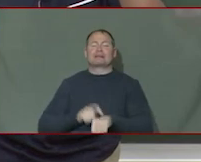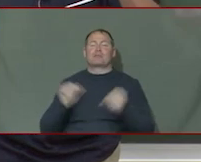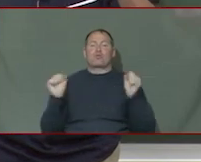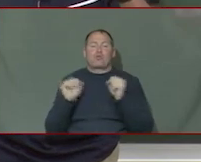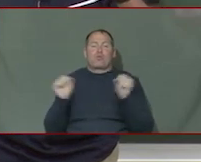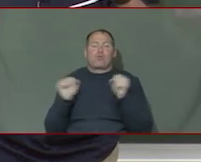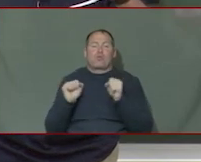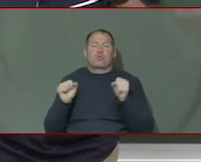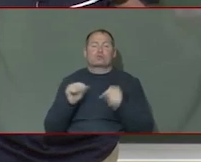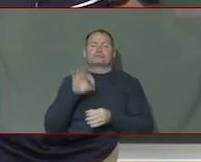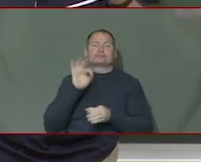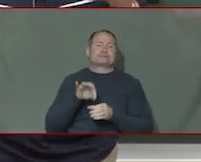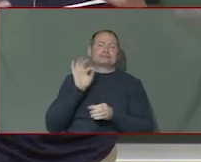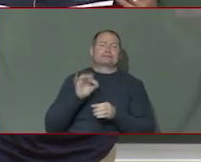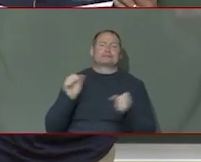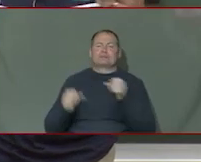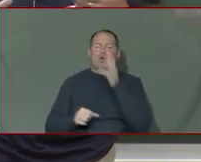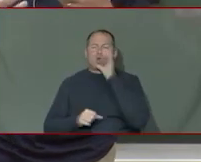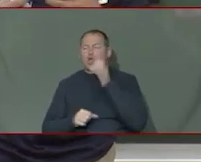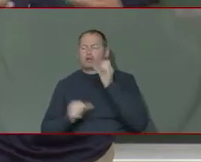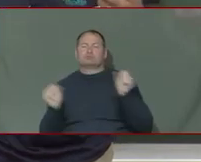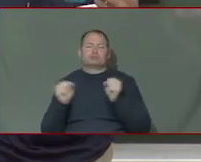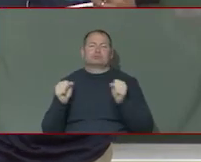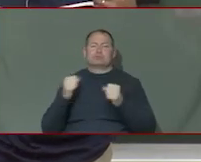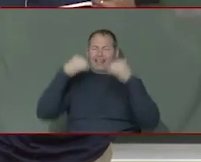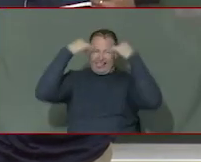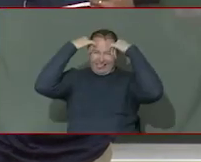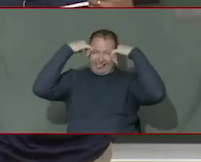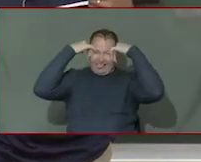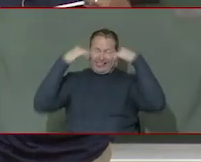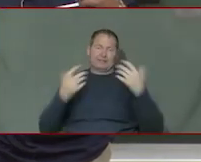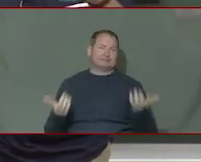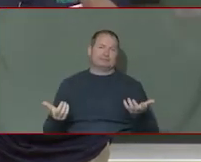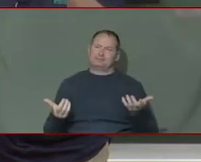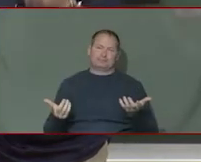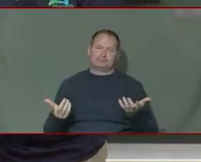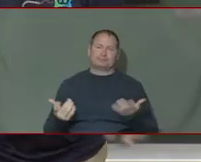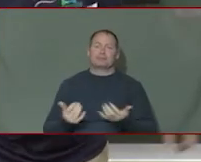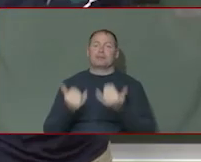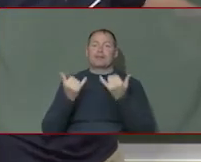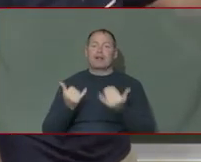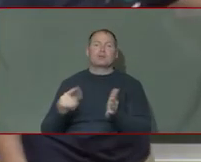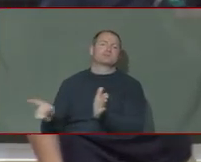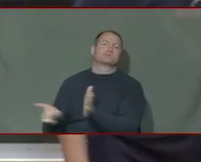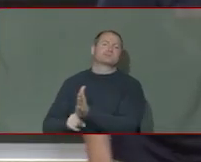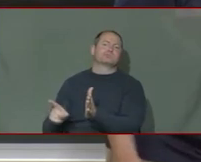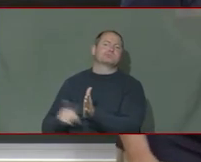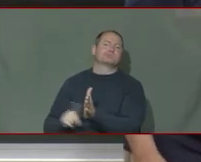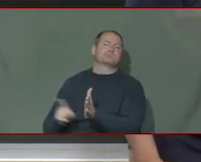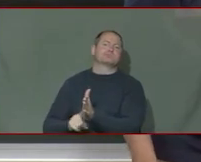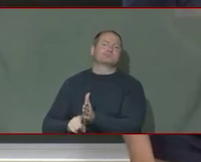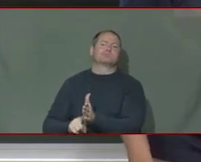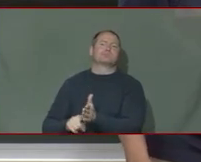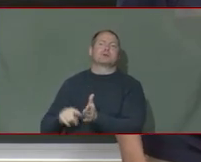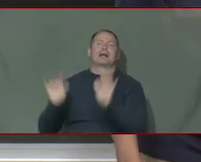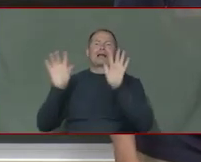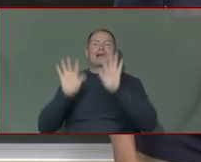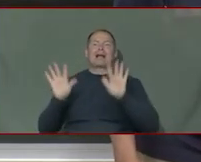drink all the tea and so on, you do not sweat, you do not lose water, then your urine is what color in